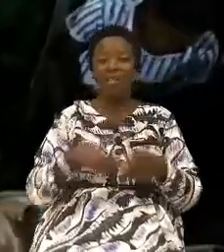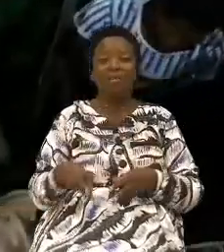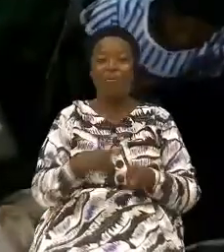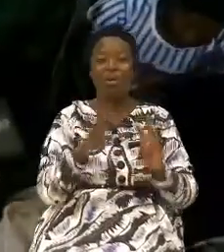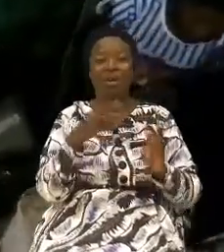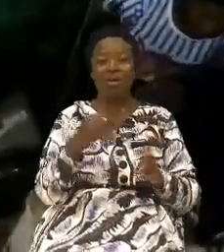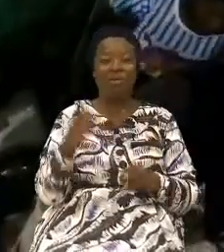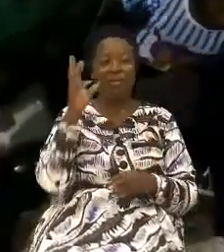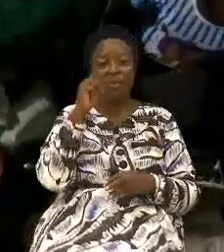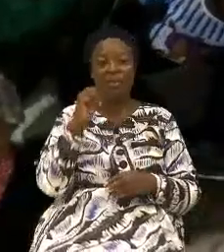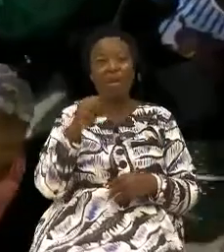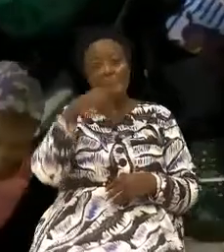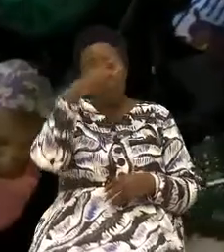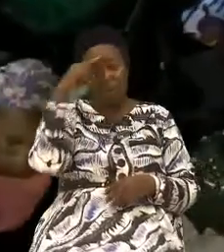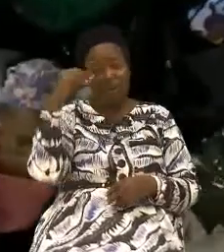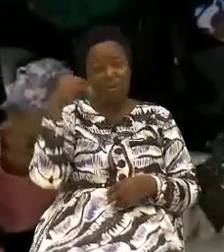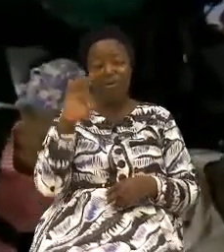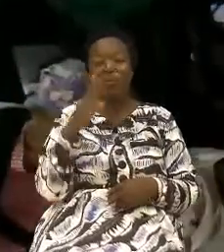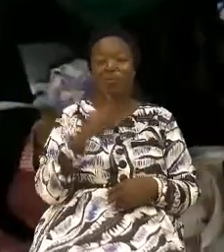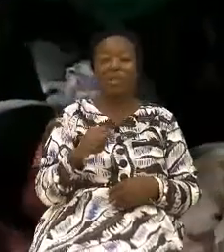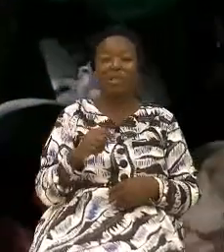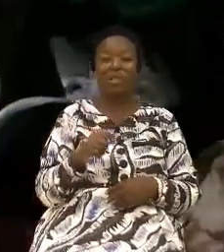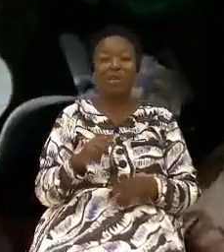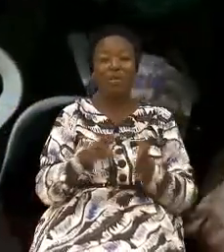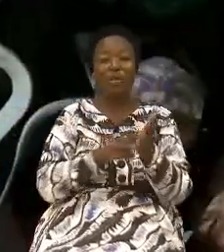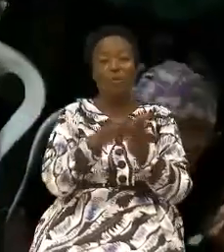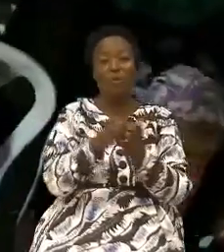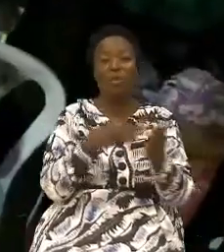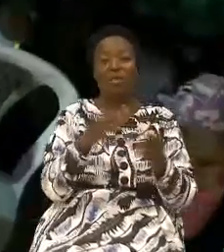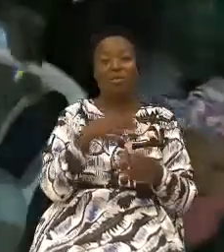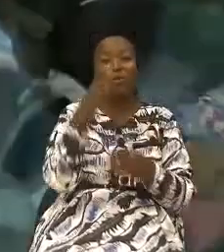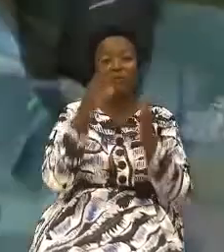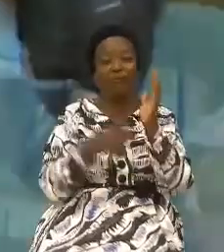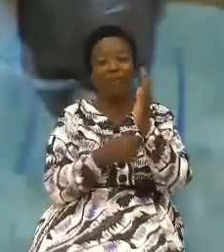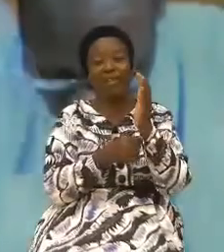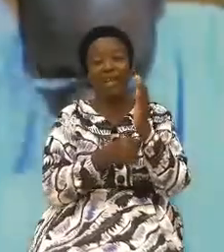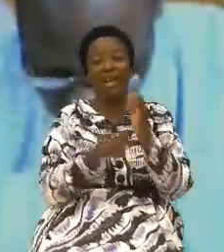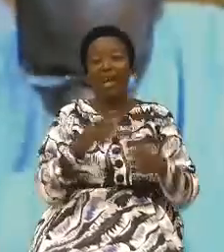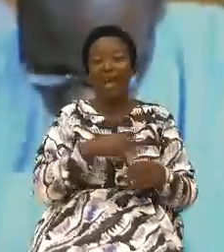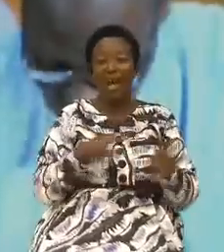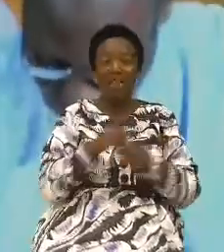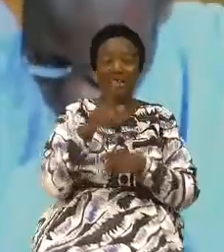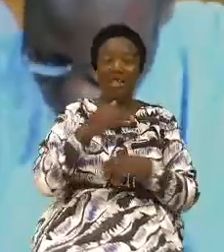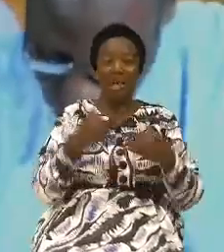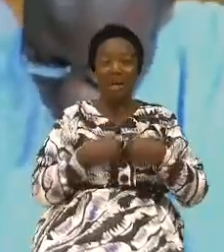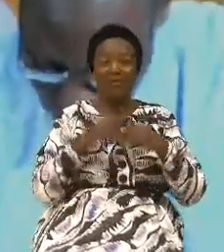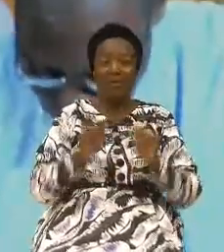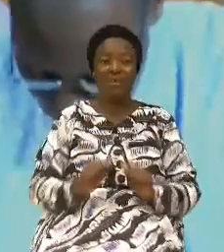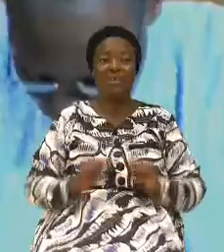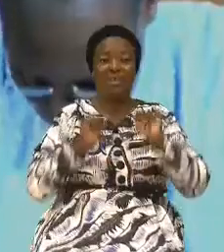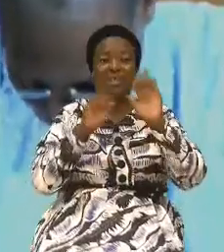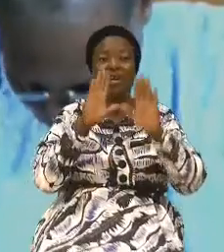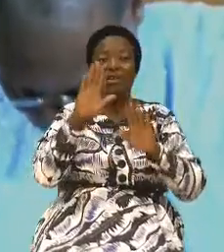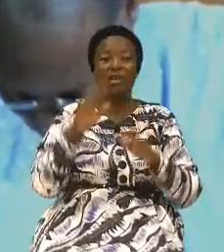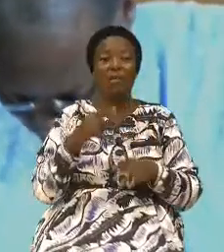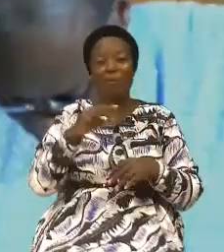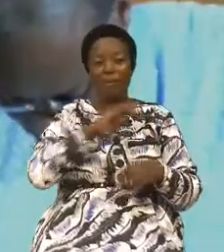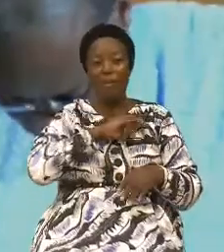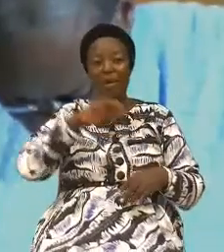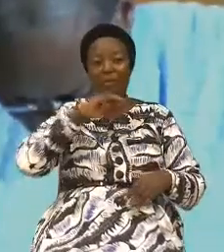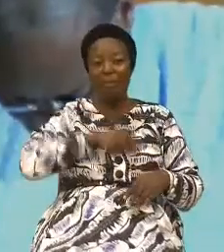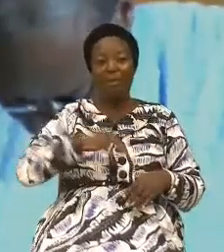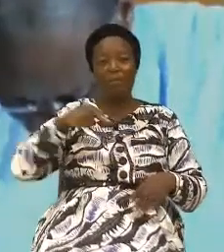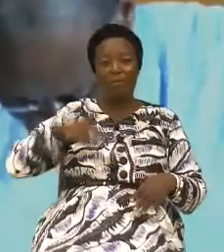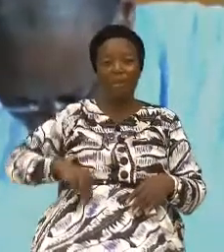of the infirmity of your flesh. For as ye have yielded your members, servants to